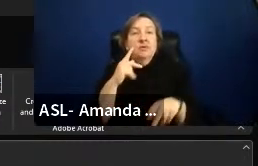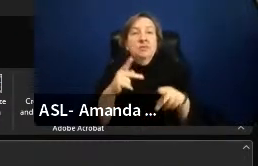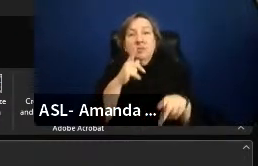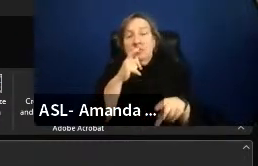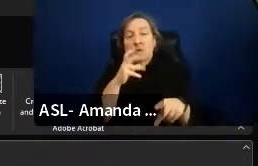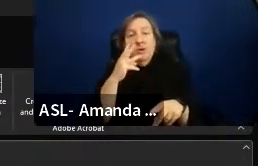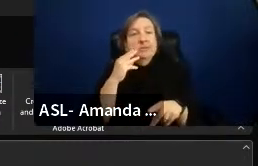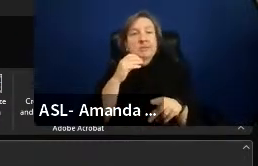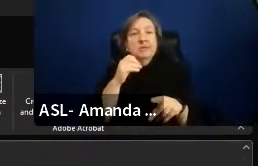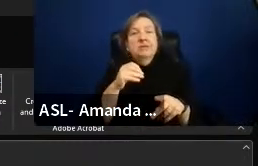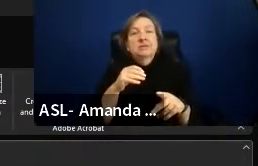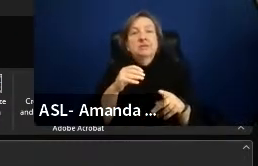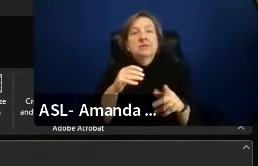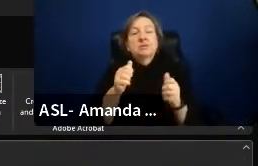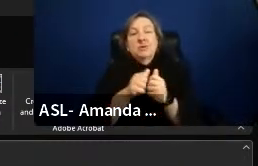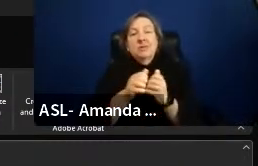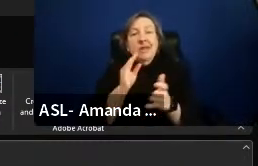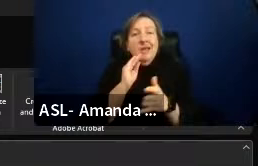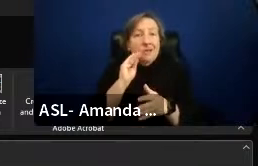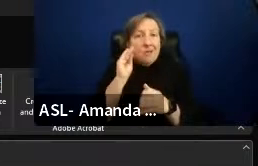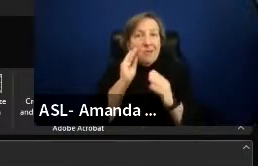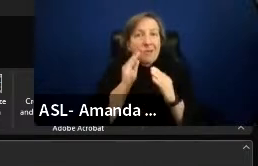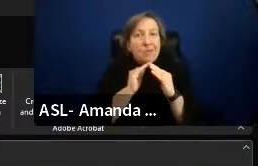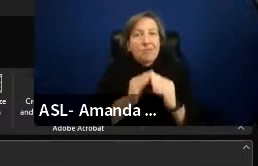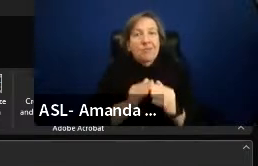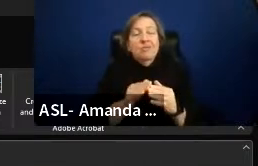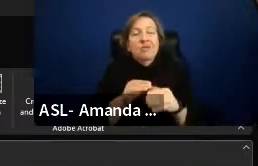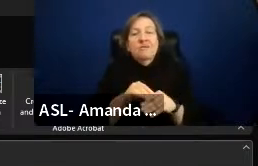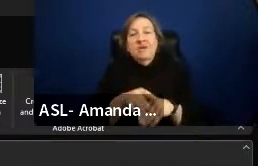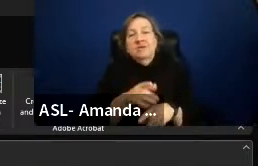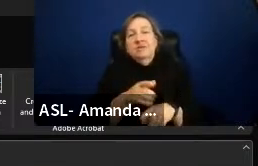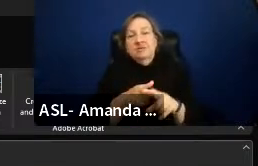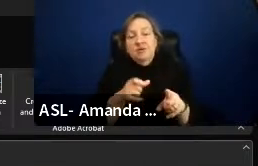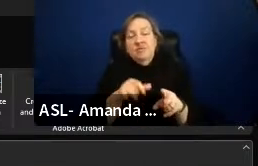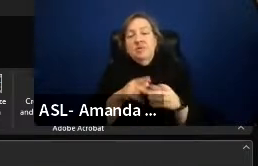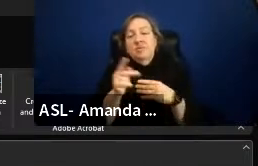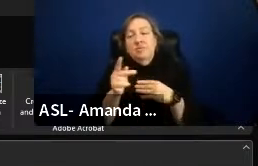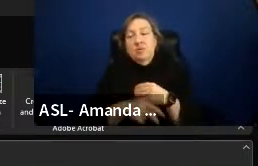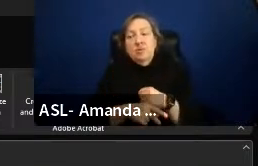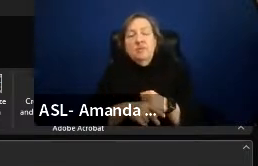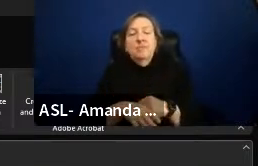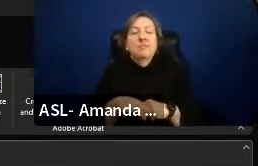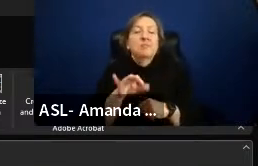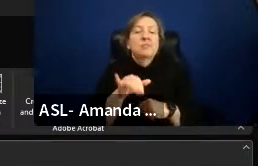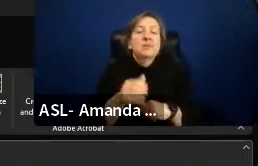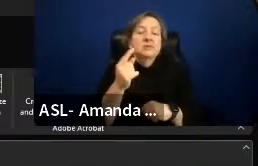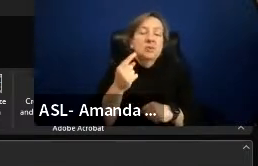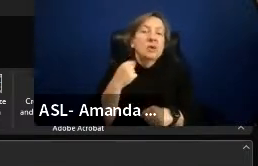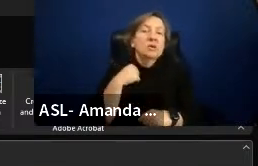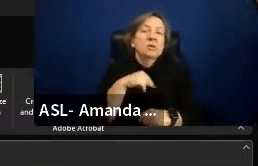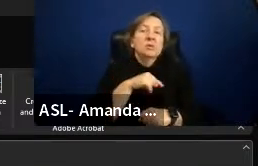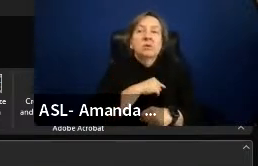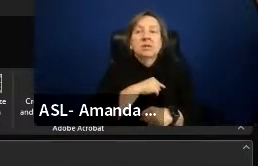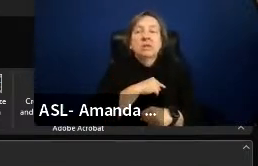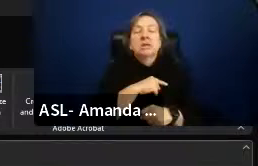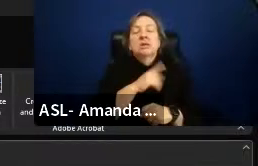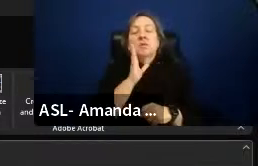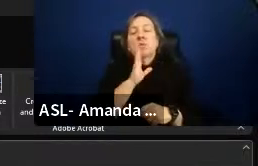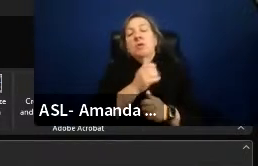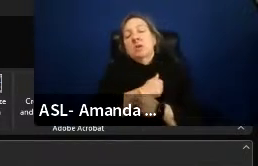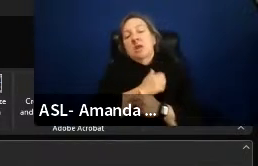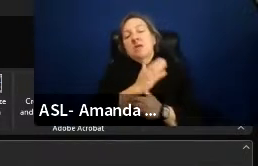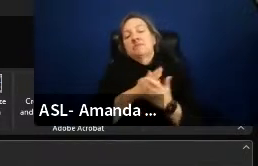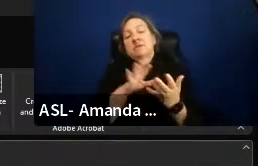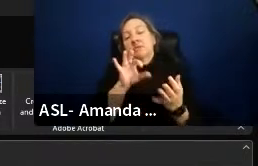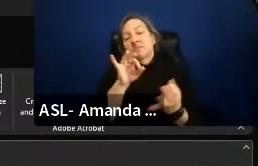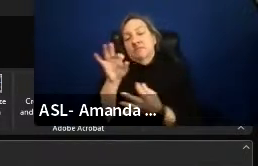experiencing unsheltered homelessness affected by the program. And so this is one that, you know, we would love some